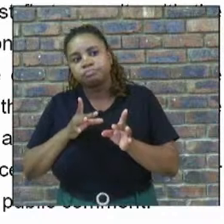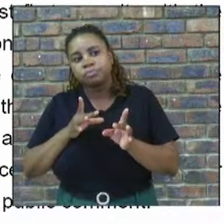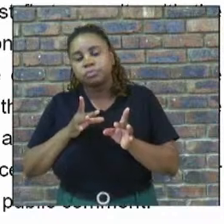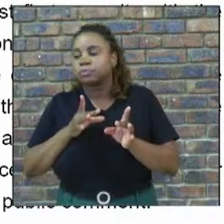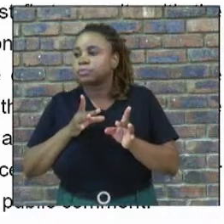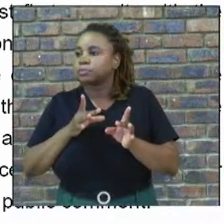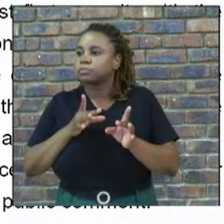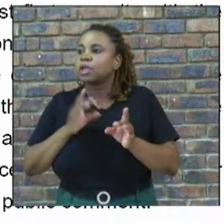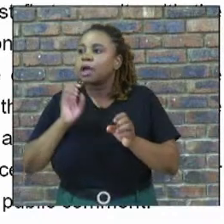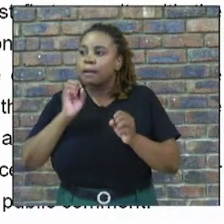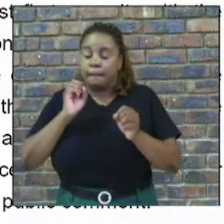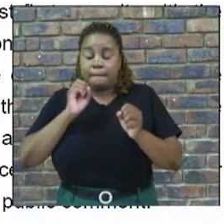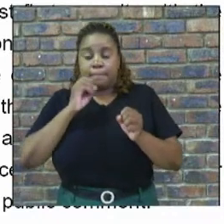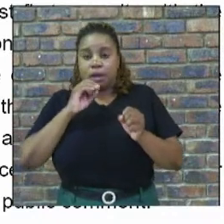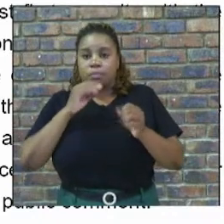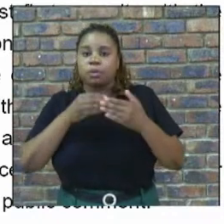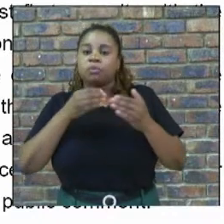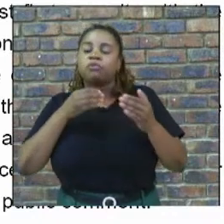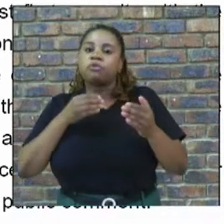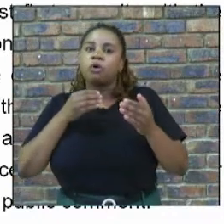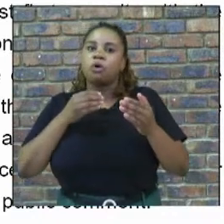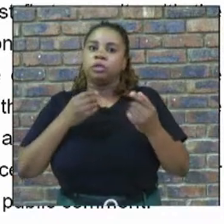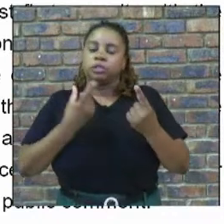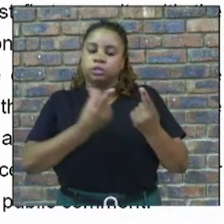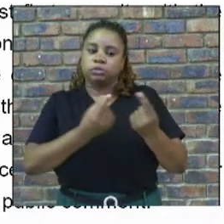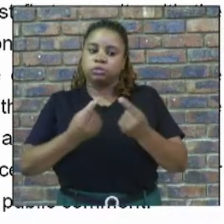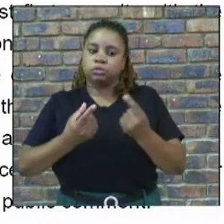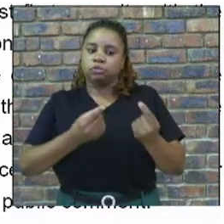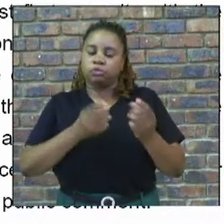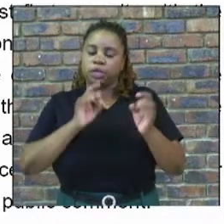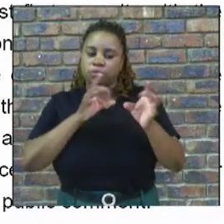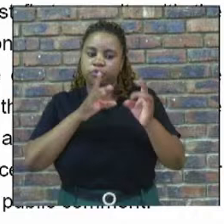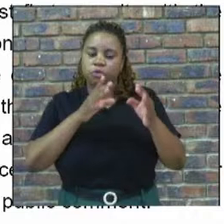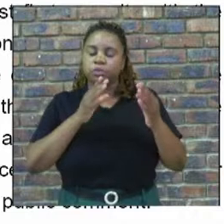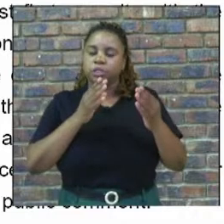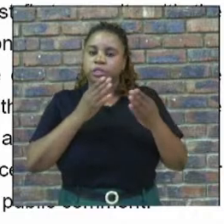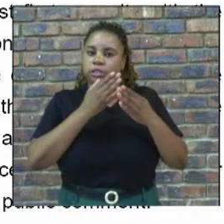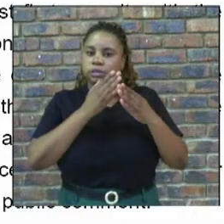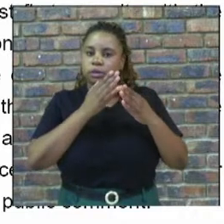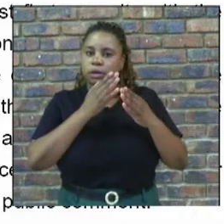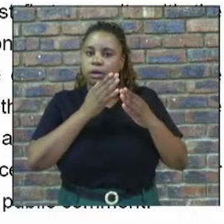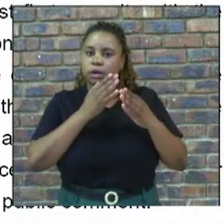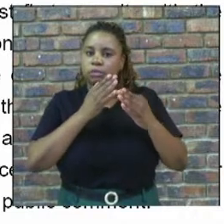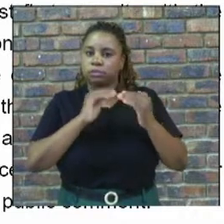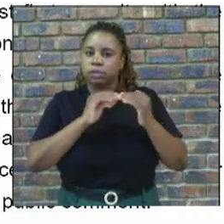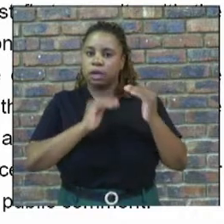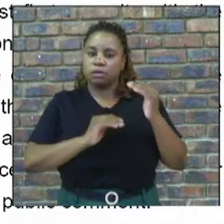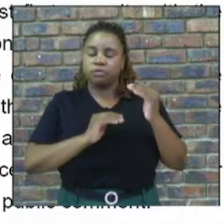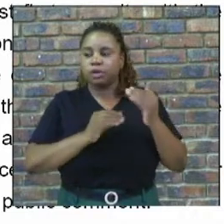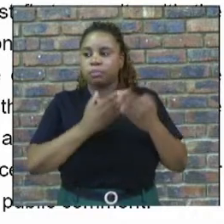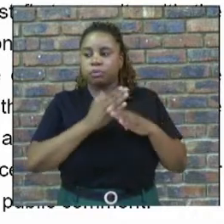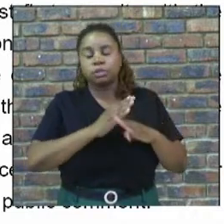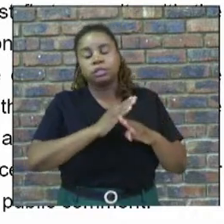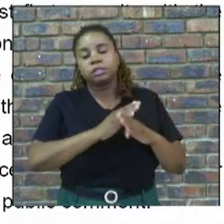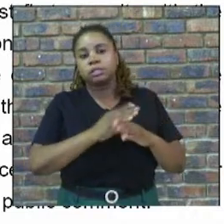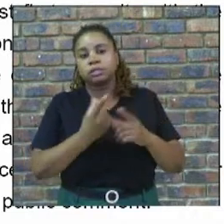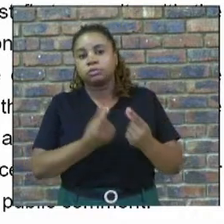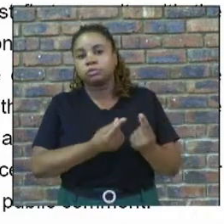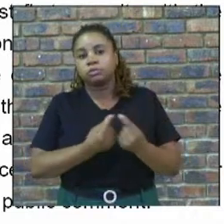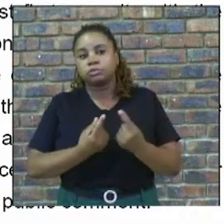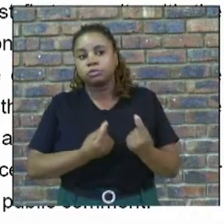unfair trading practices, the minister must first consult with the minister responsible for trade, industry,